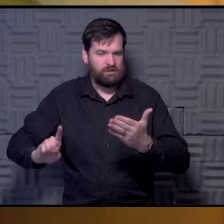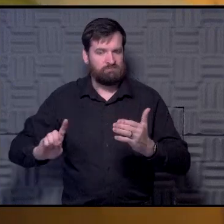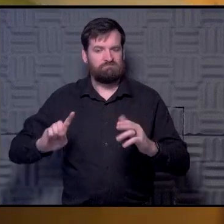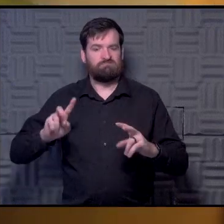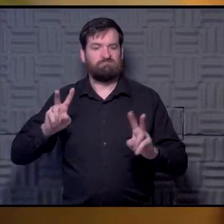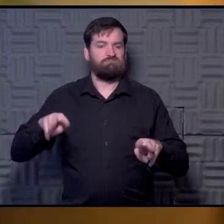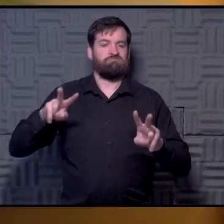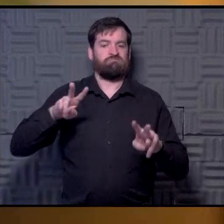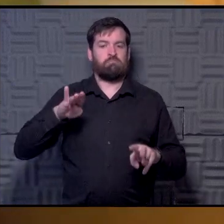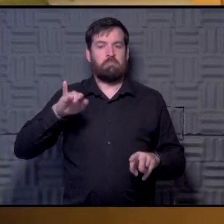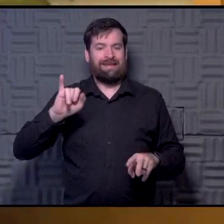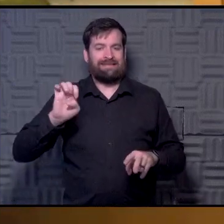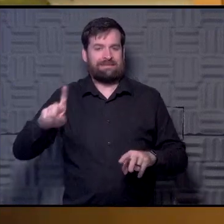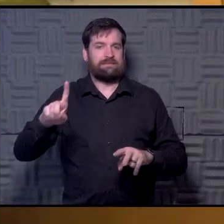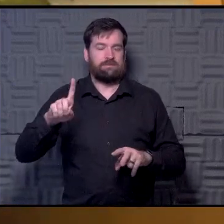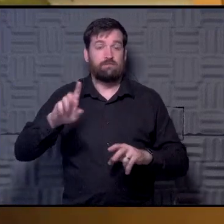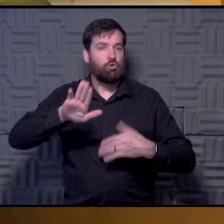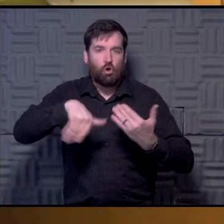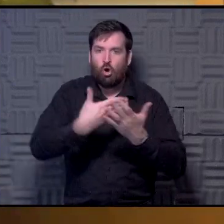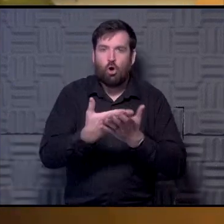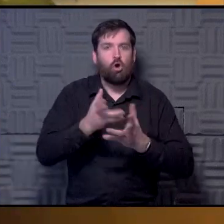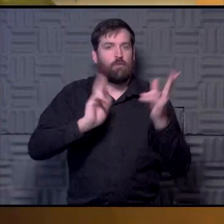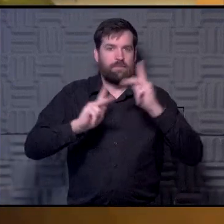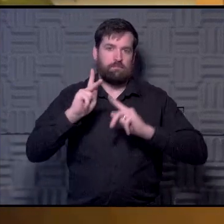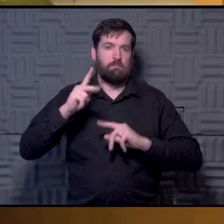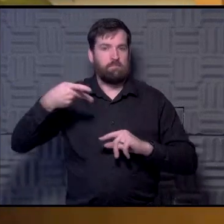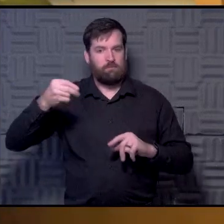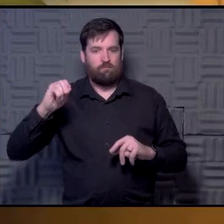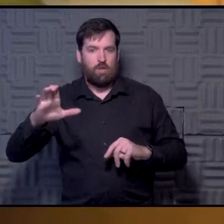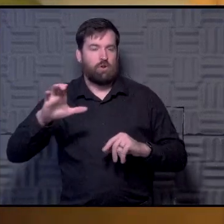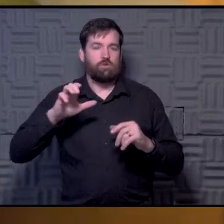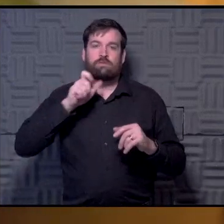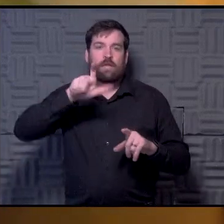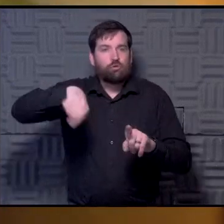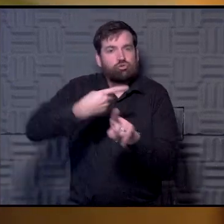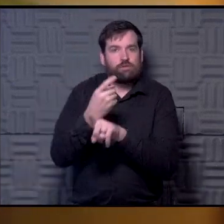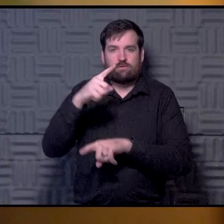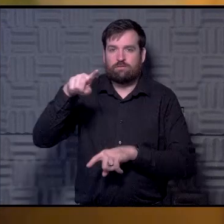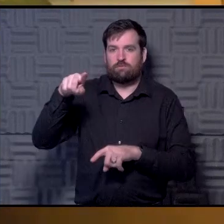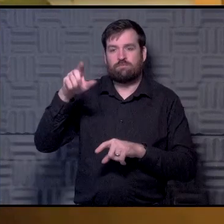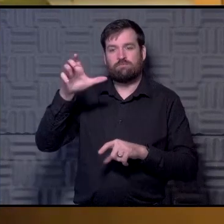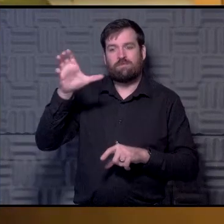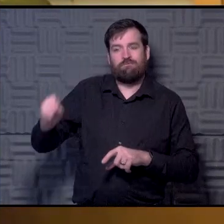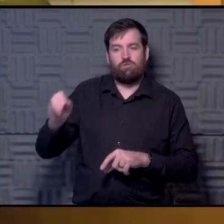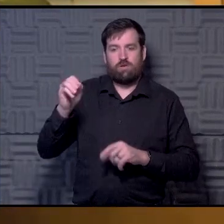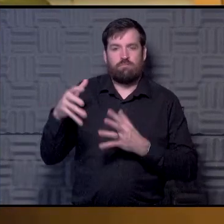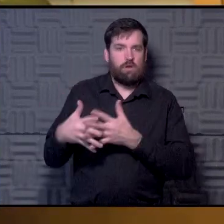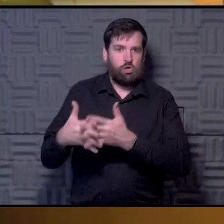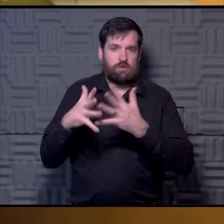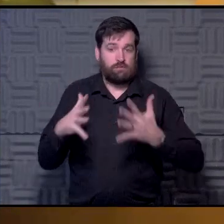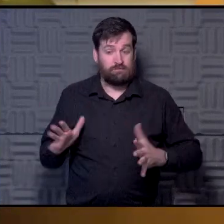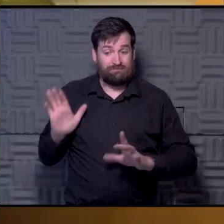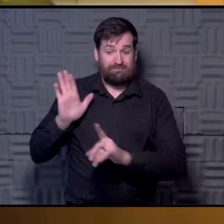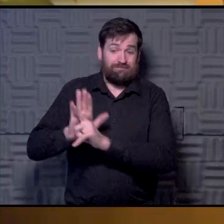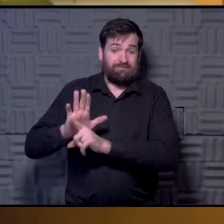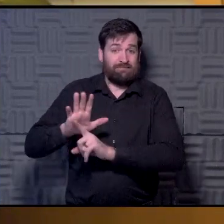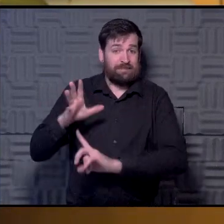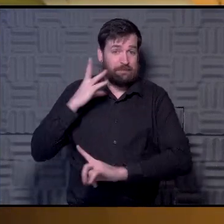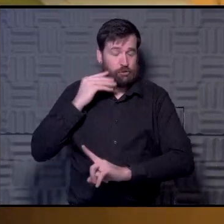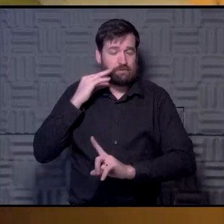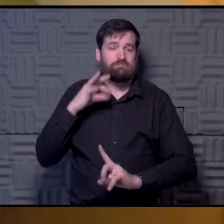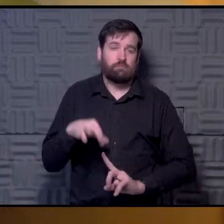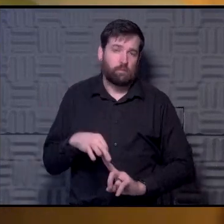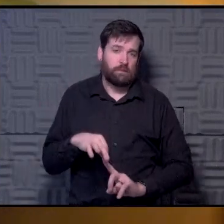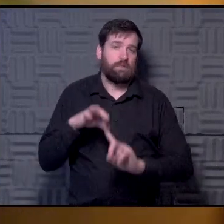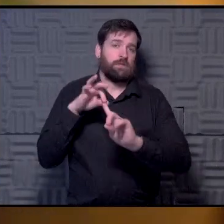healthcare, all people of color, not just African Americans. However, the African American experience is unique in that